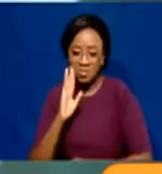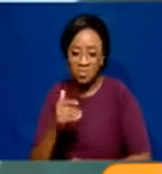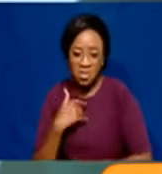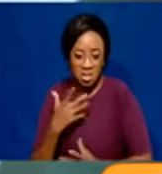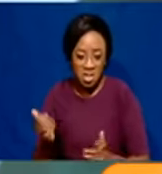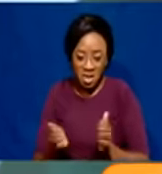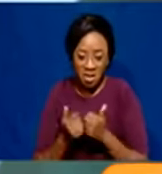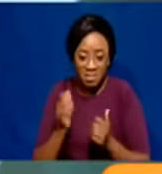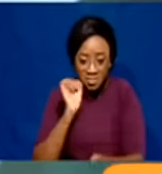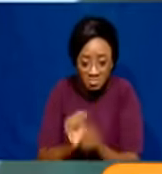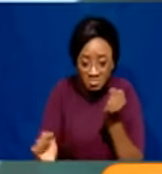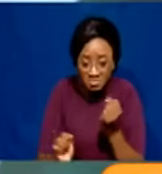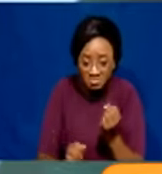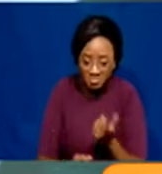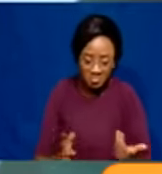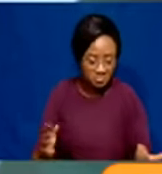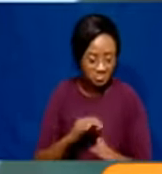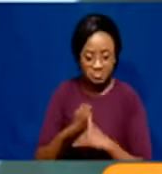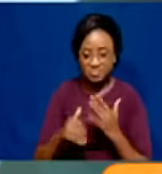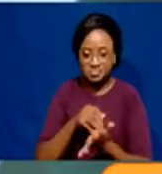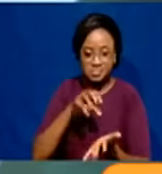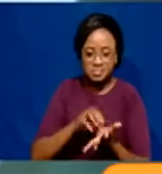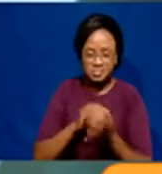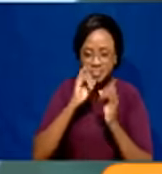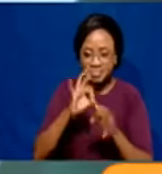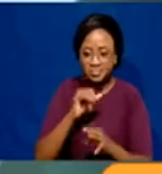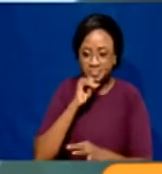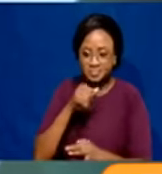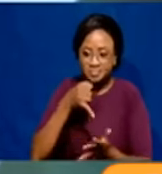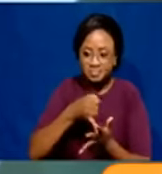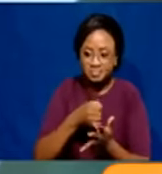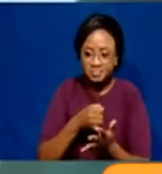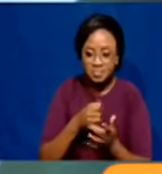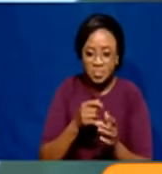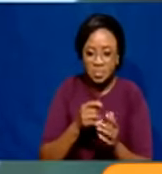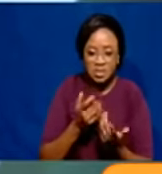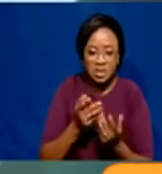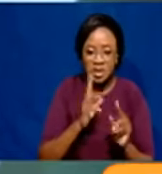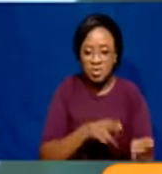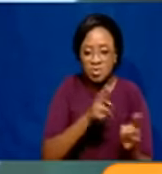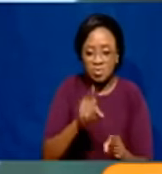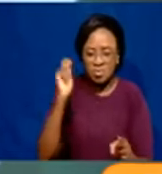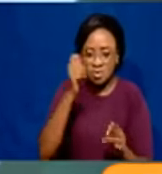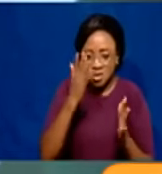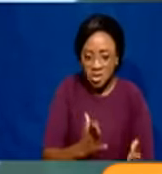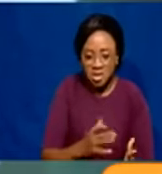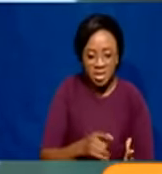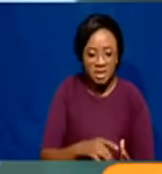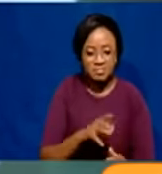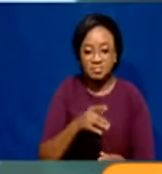all. So every case that doesn't involve a small fish, a fish that is small enough, basically